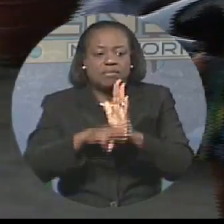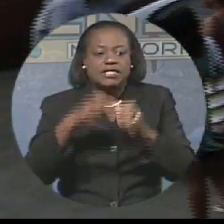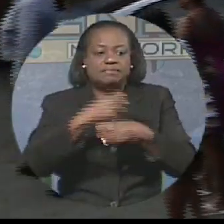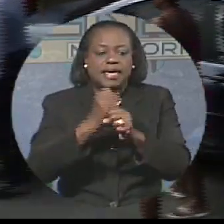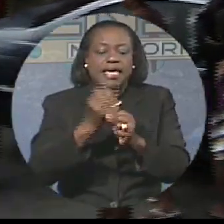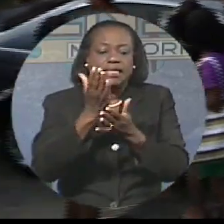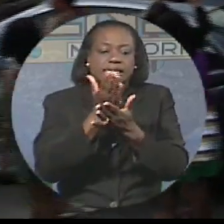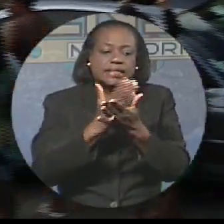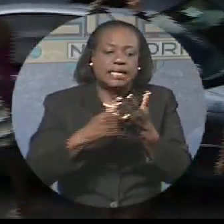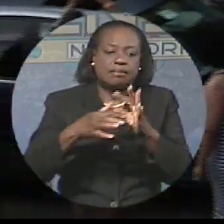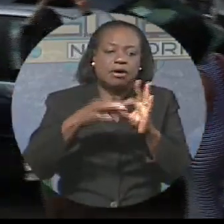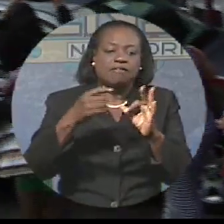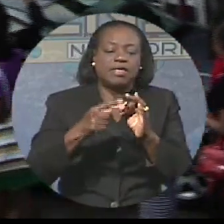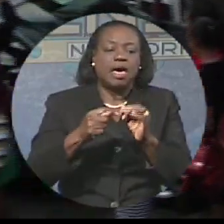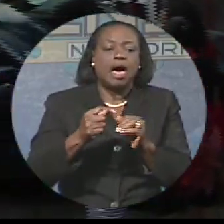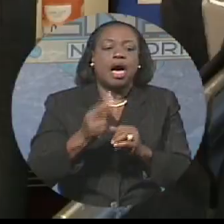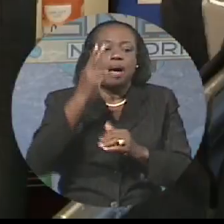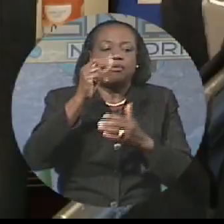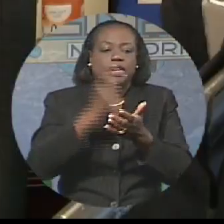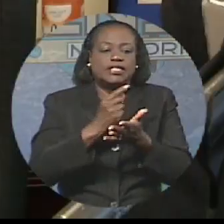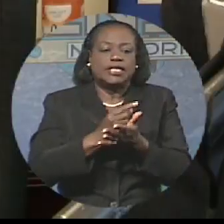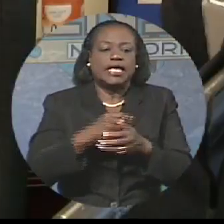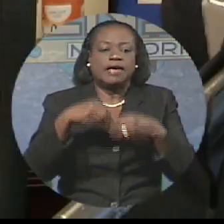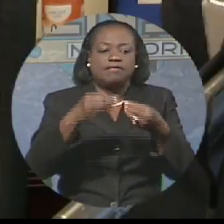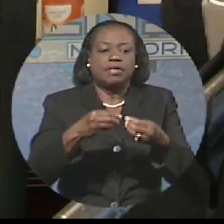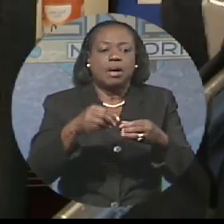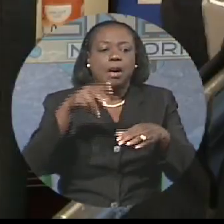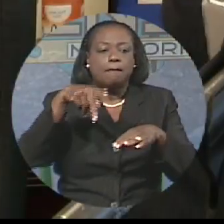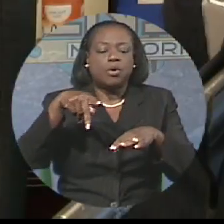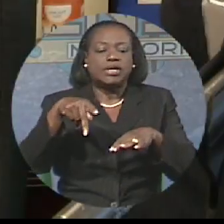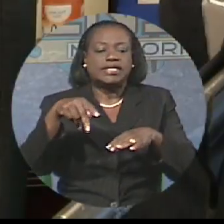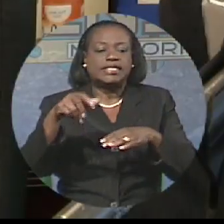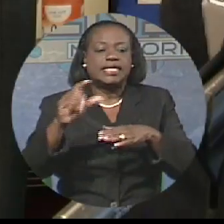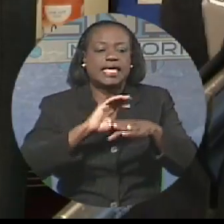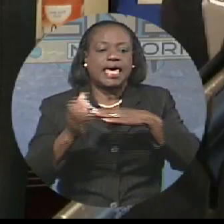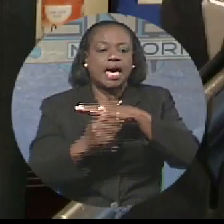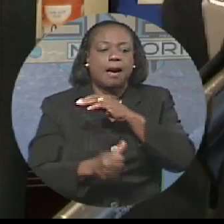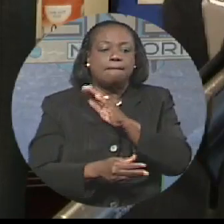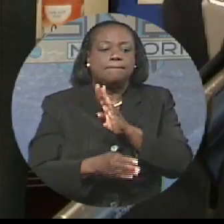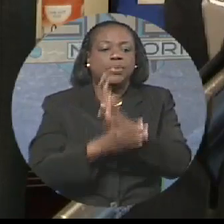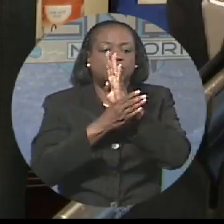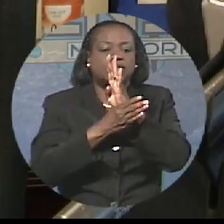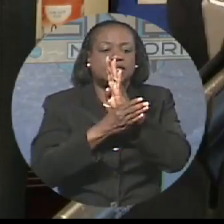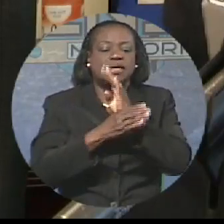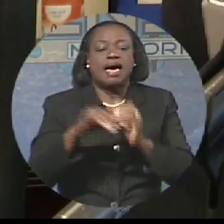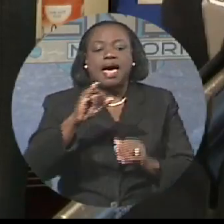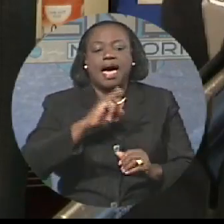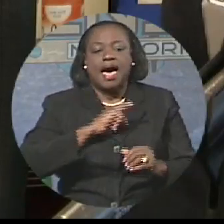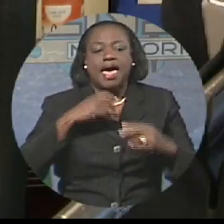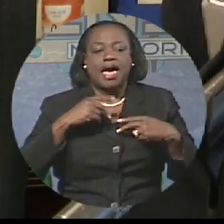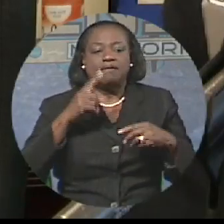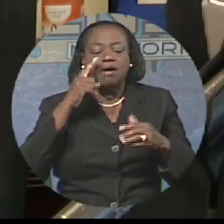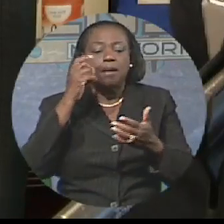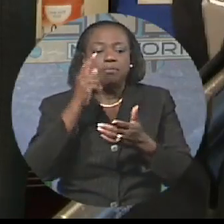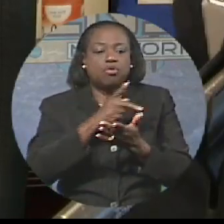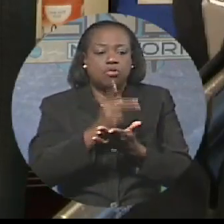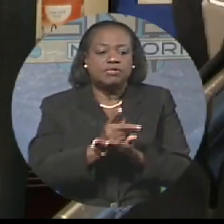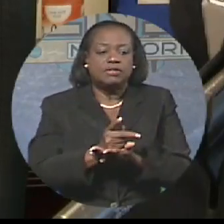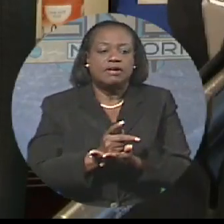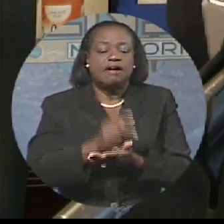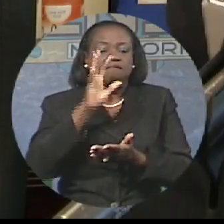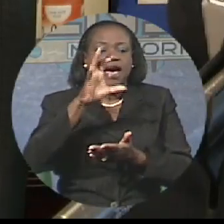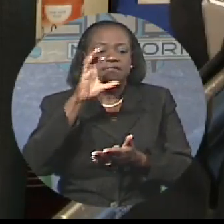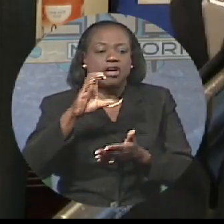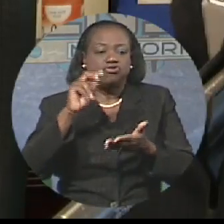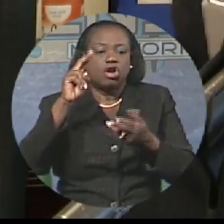those at Potter's Key a boost in sales. I have just approved 5 contracts for the